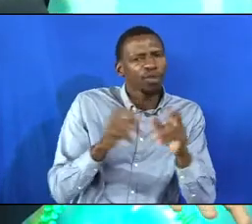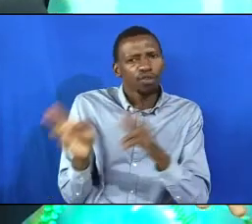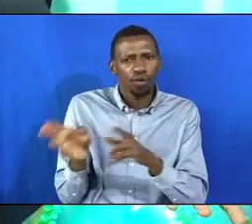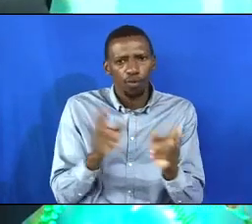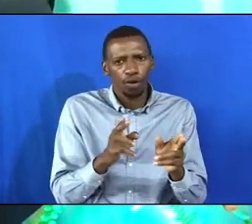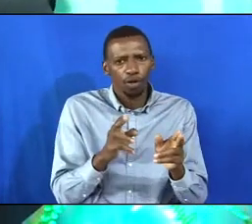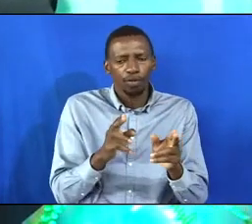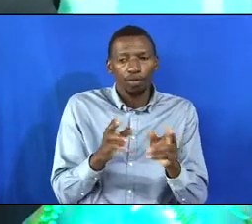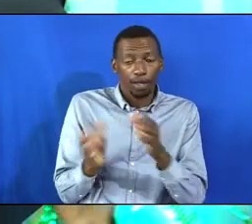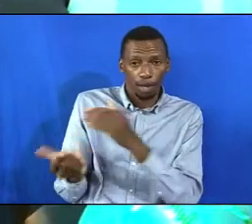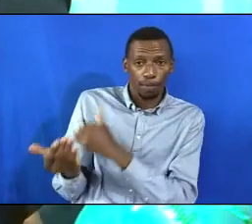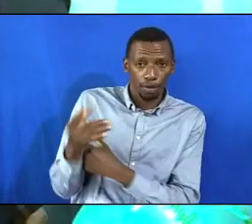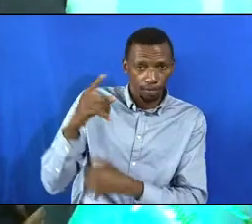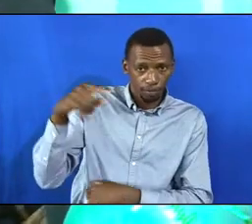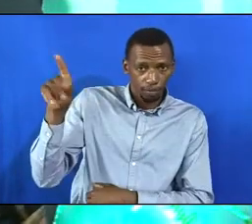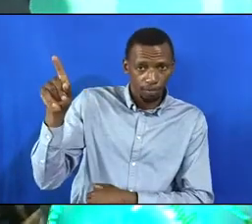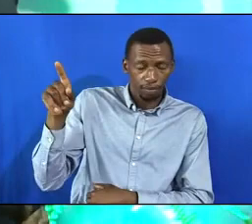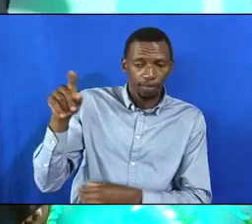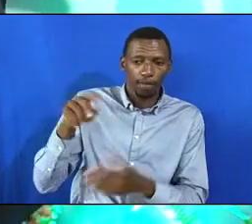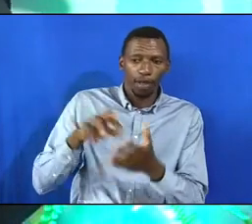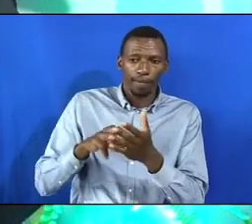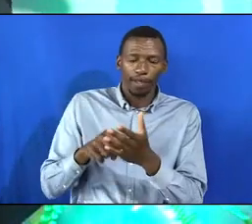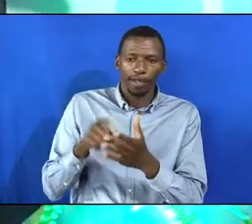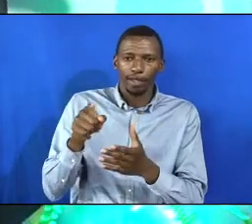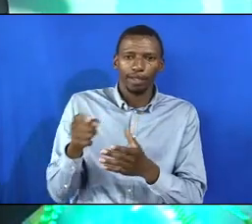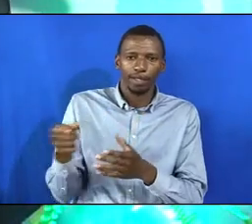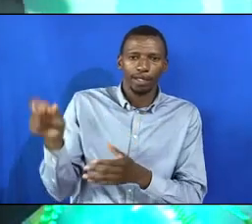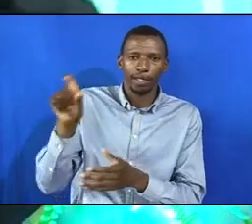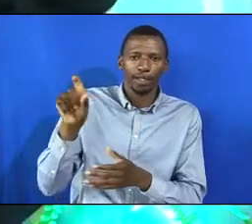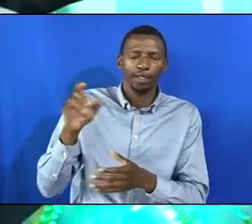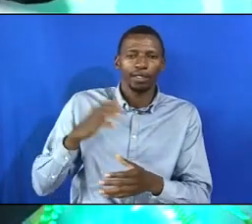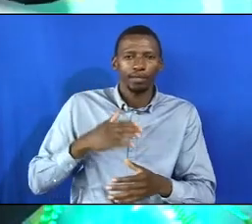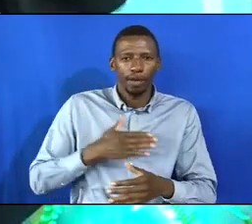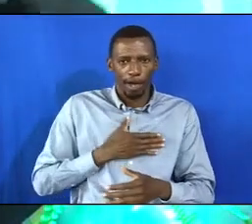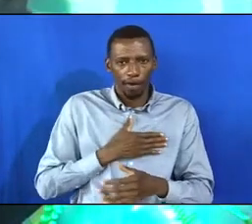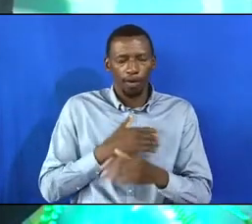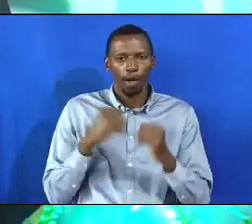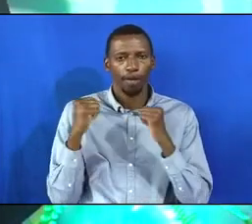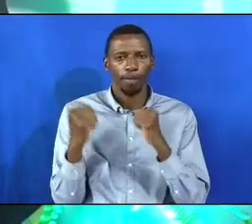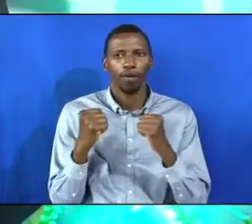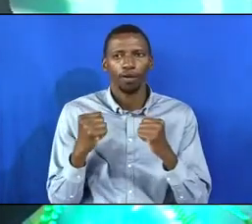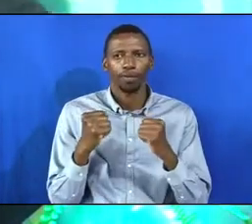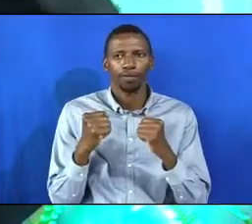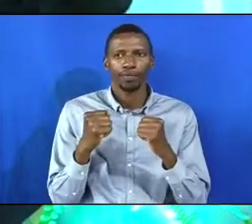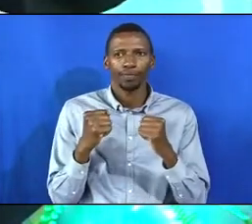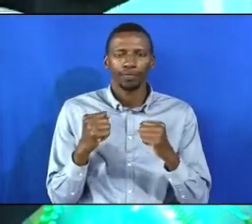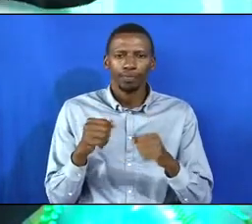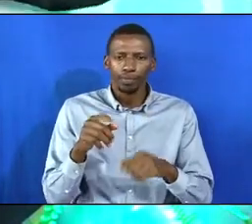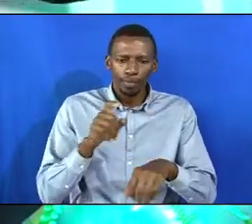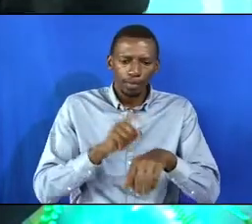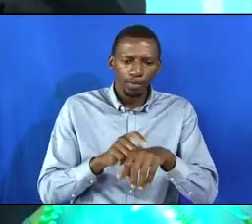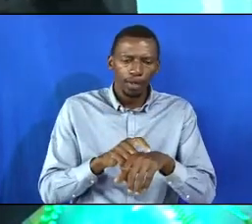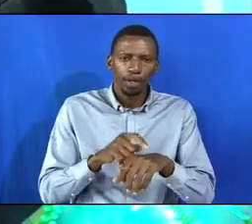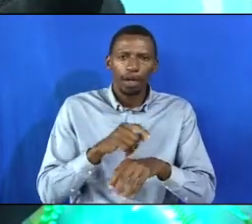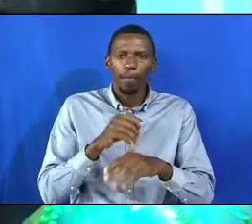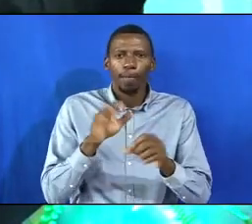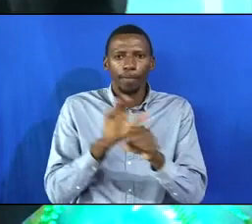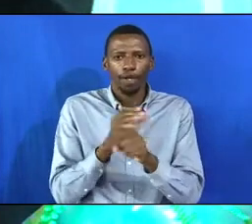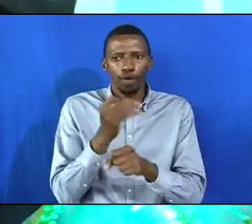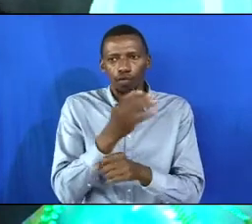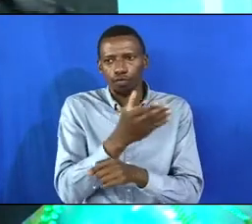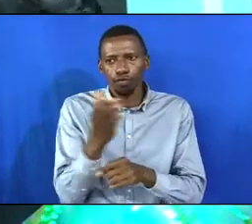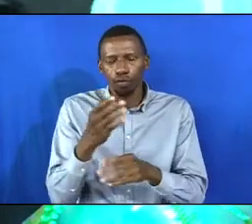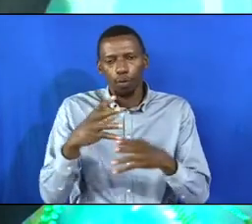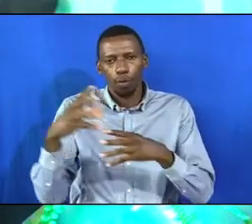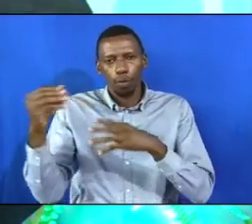Ordinarily, it's in the morning, isn't it? So that will increase our power. I know many of you are going. So as many of you are going, you